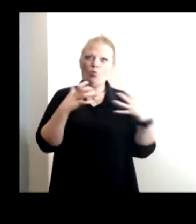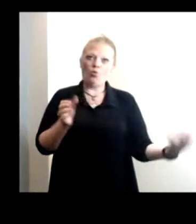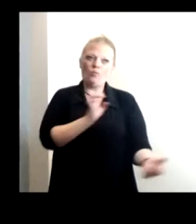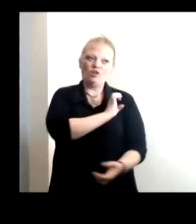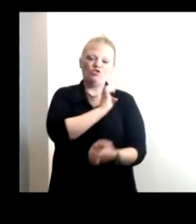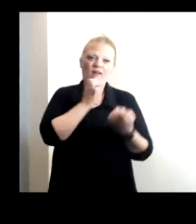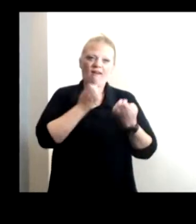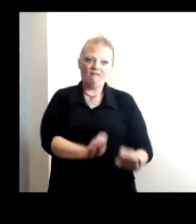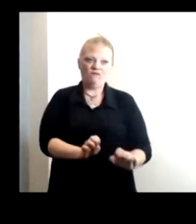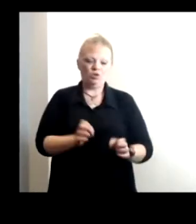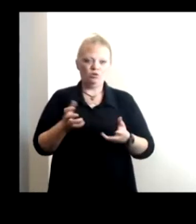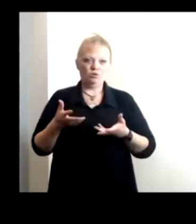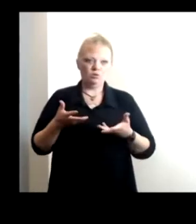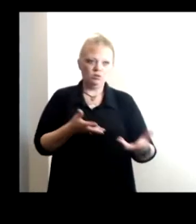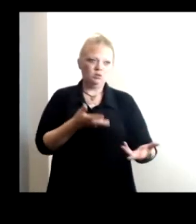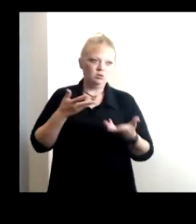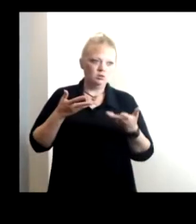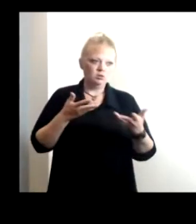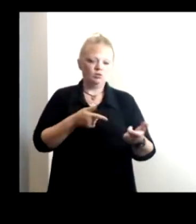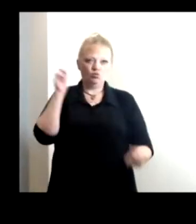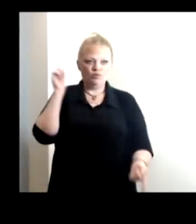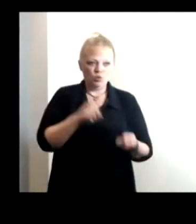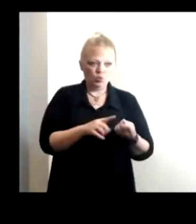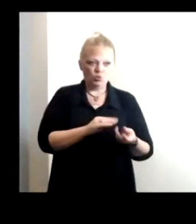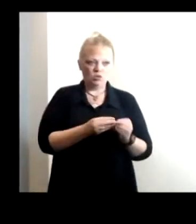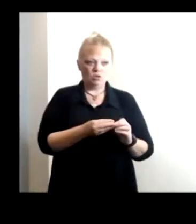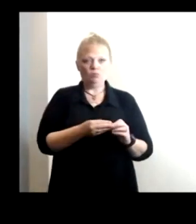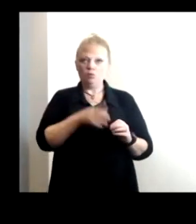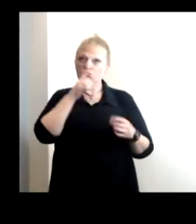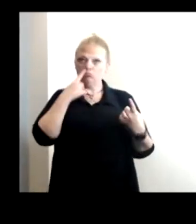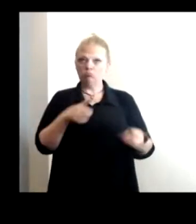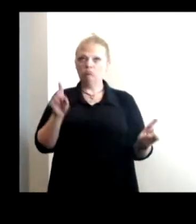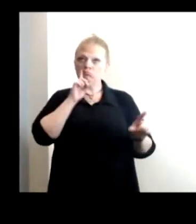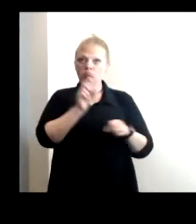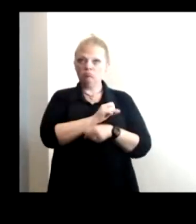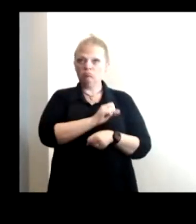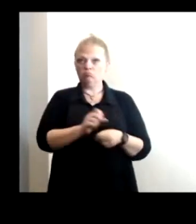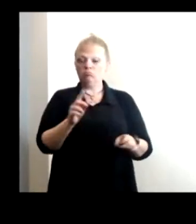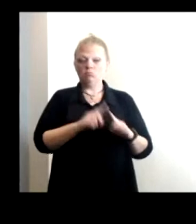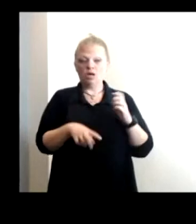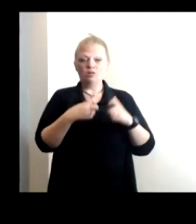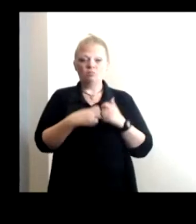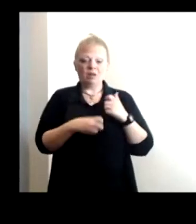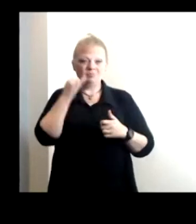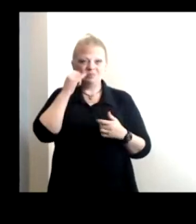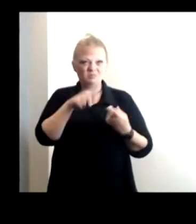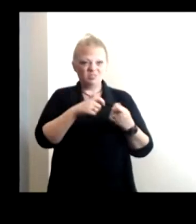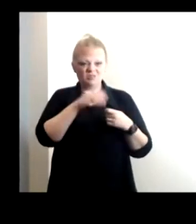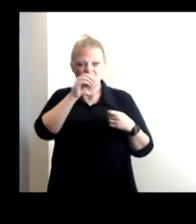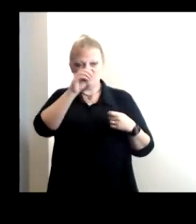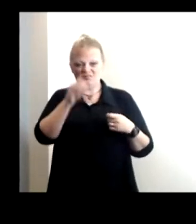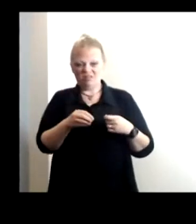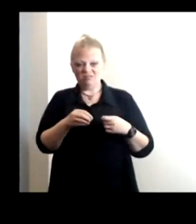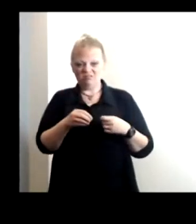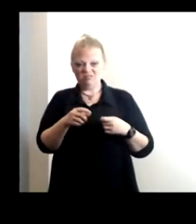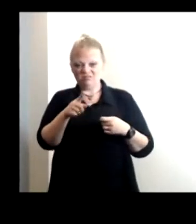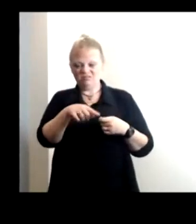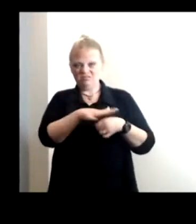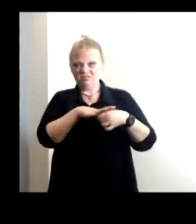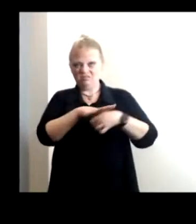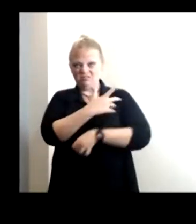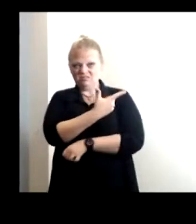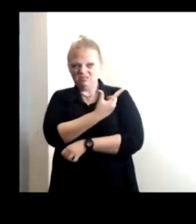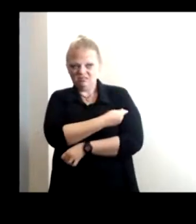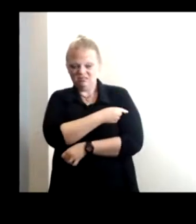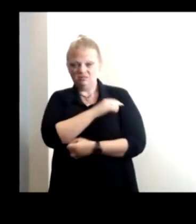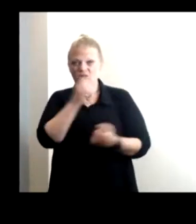those death totals and cases, and we did. The problem is when only a certain percentage of a zip code is vaccinated,